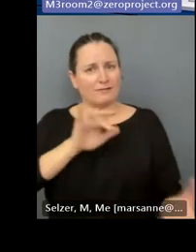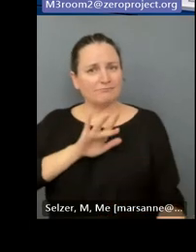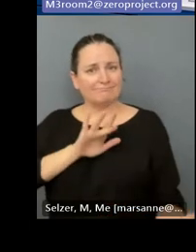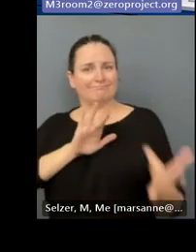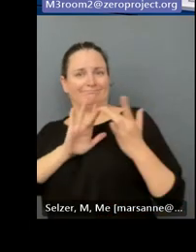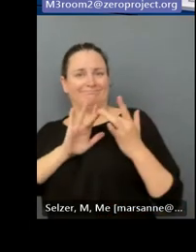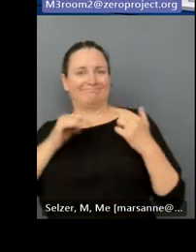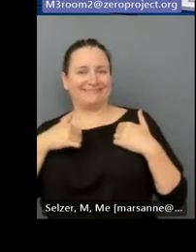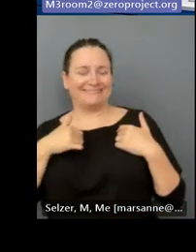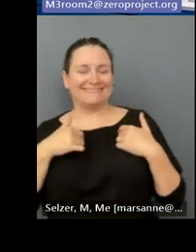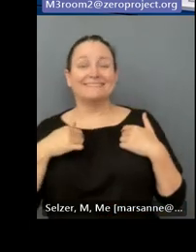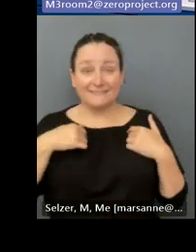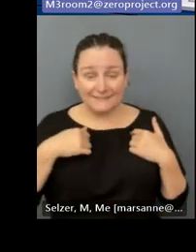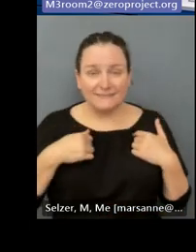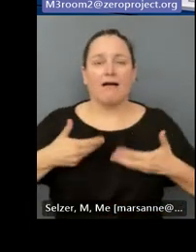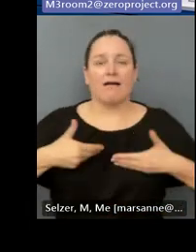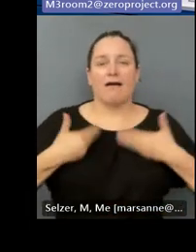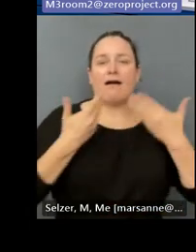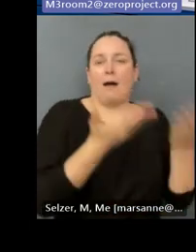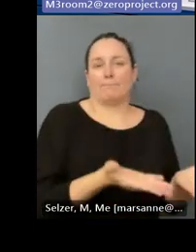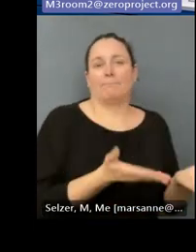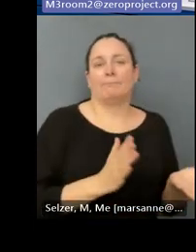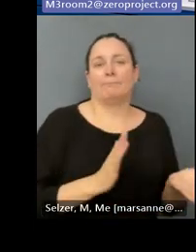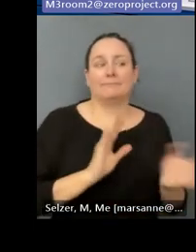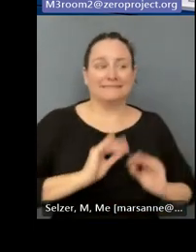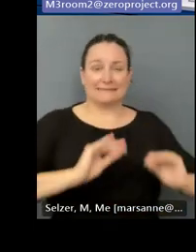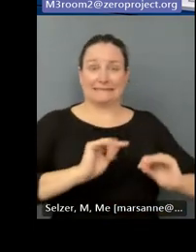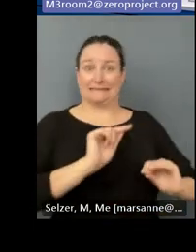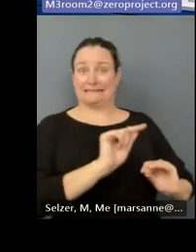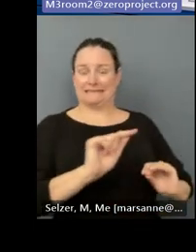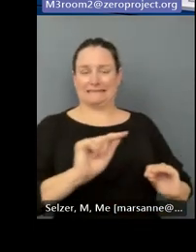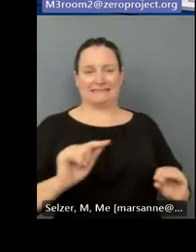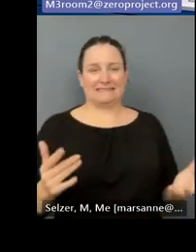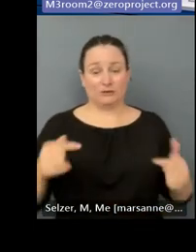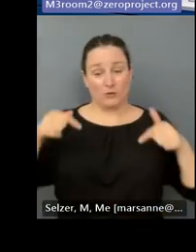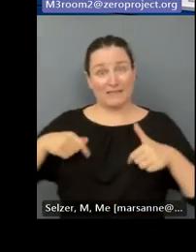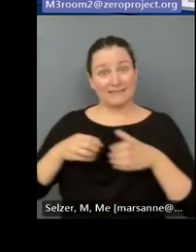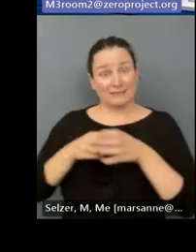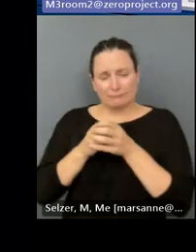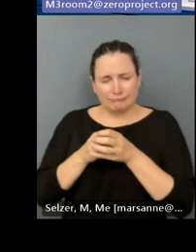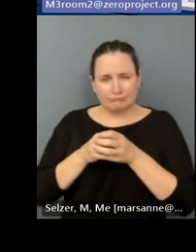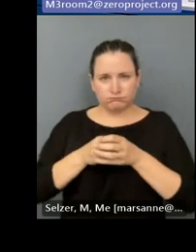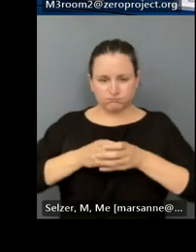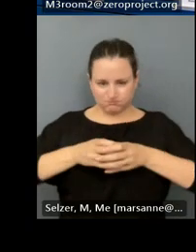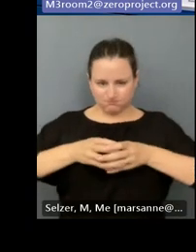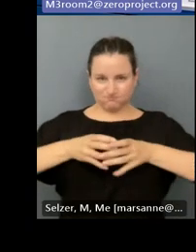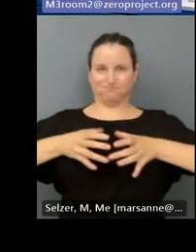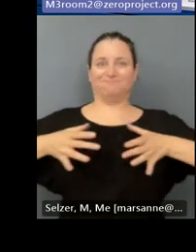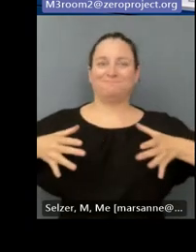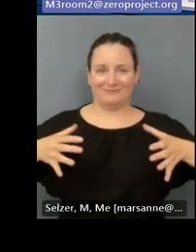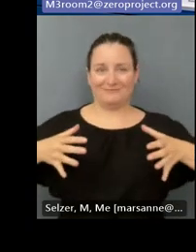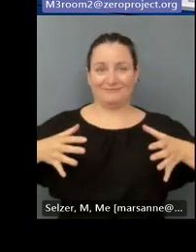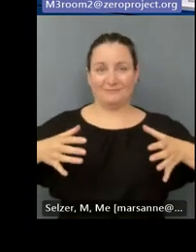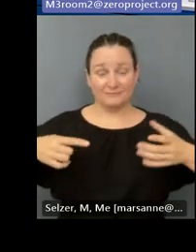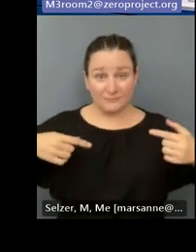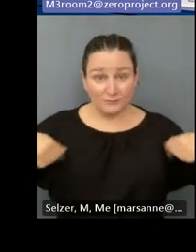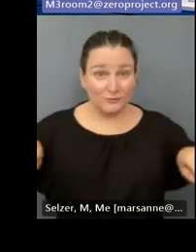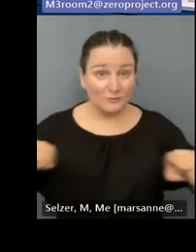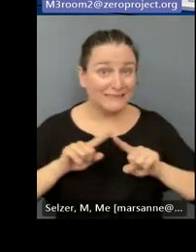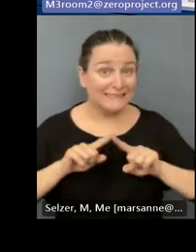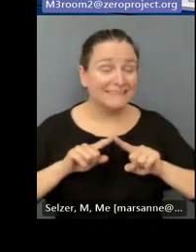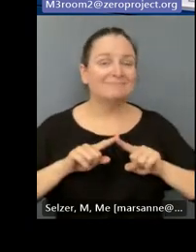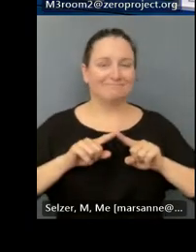exciting robotic adventure, to help us grow, to become transforming agents. Together, we can